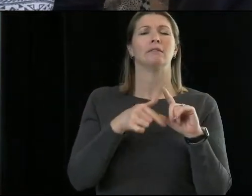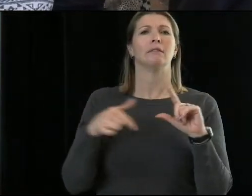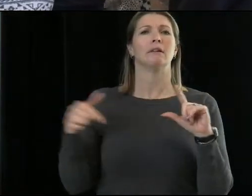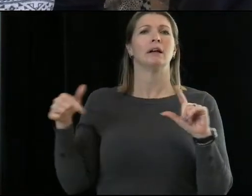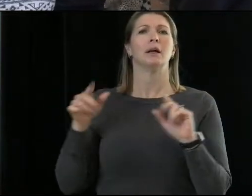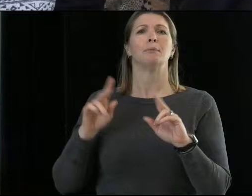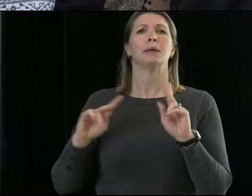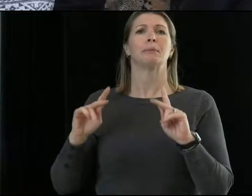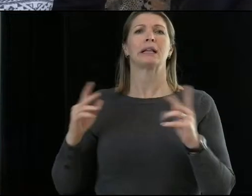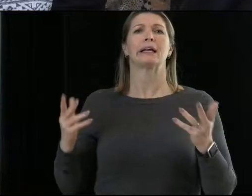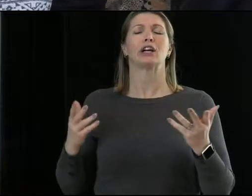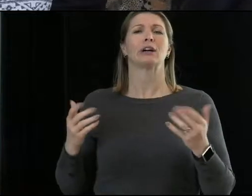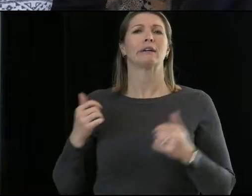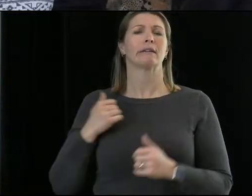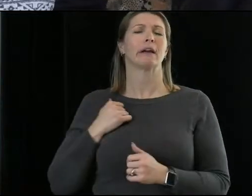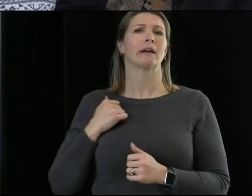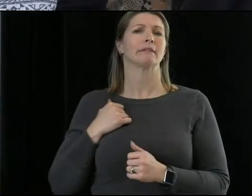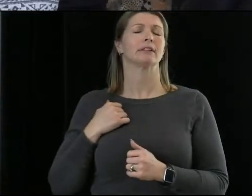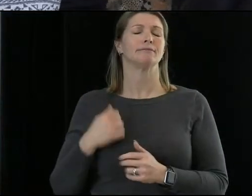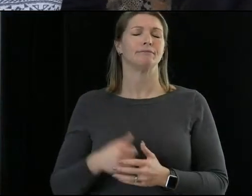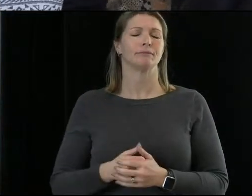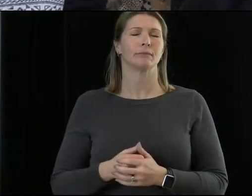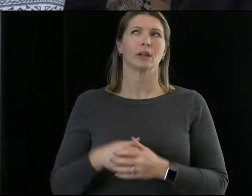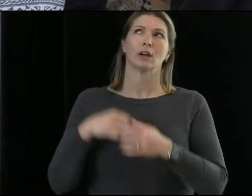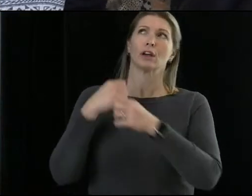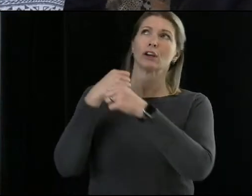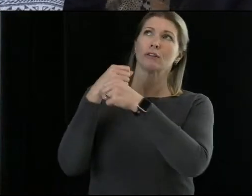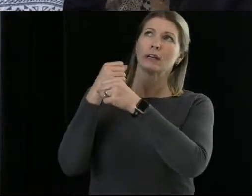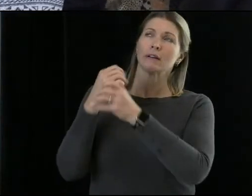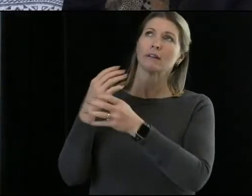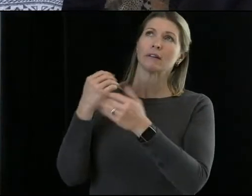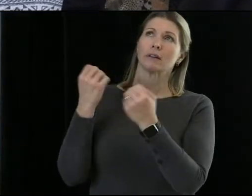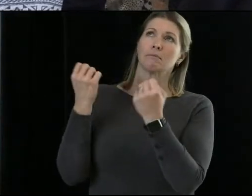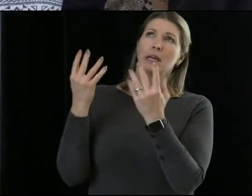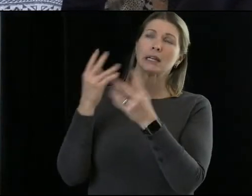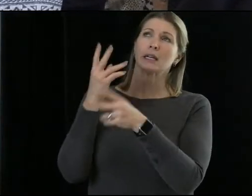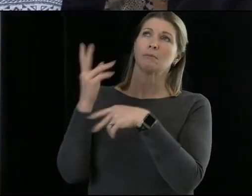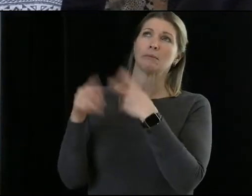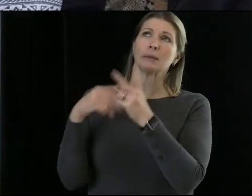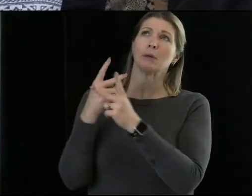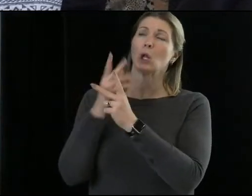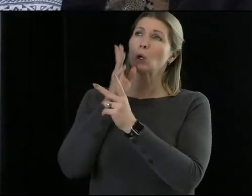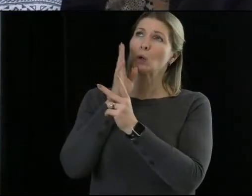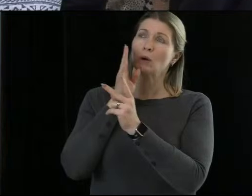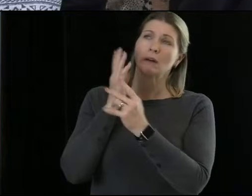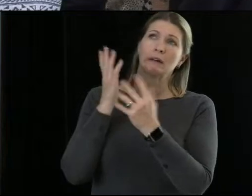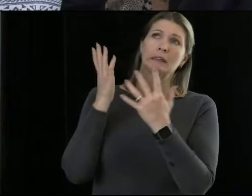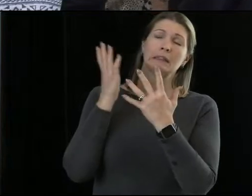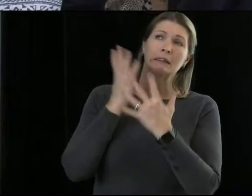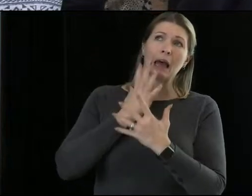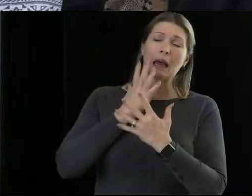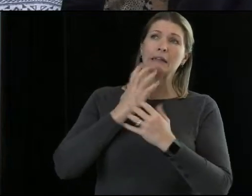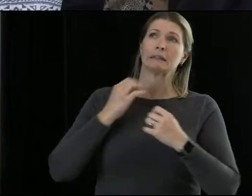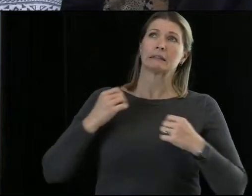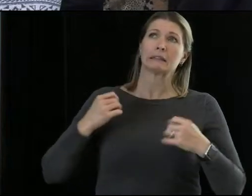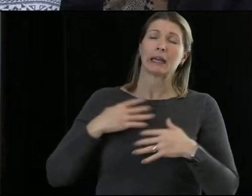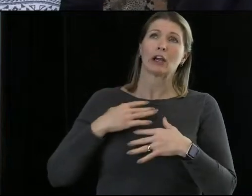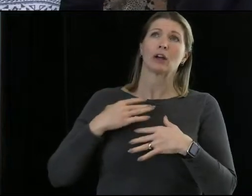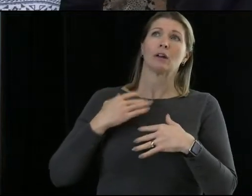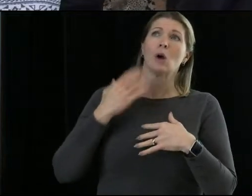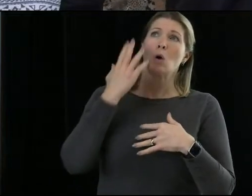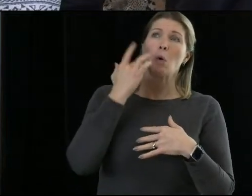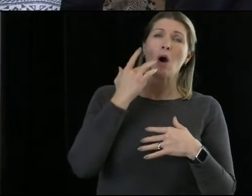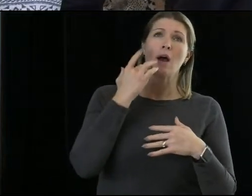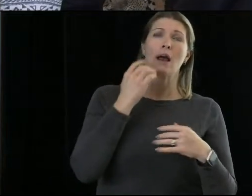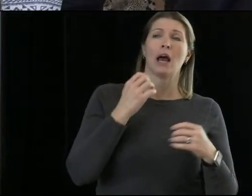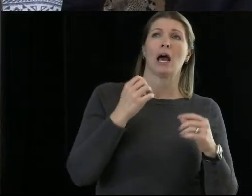and Canada. Creator, there are so many people who live in darkness today as a result of abusive relationships